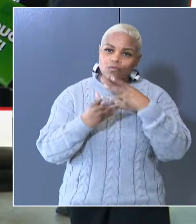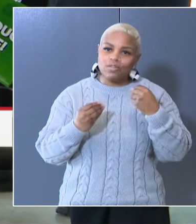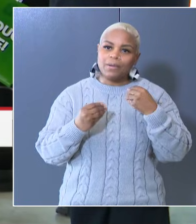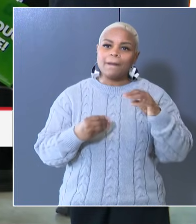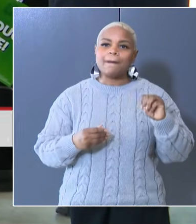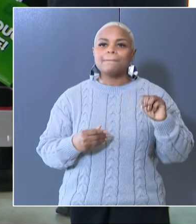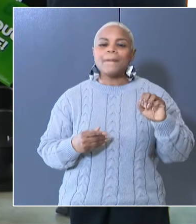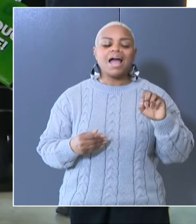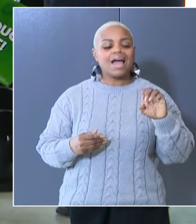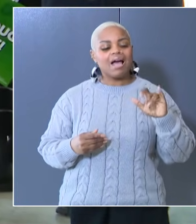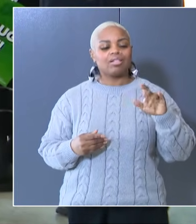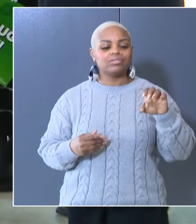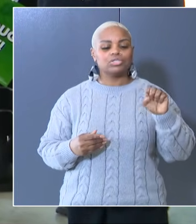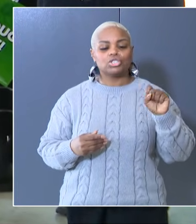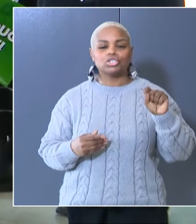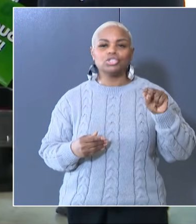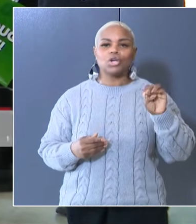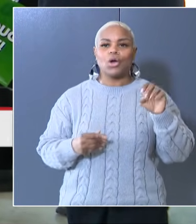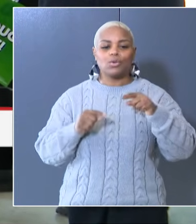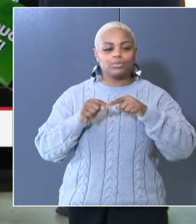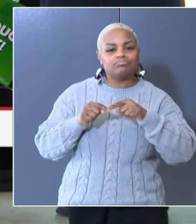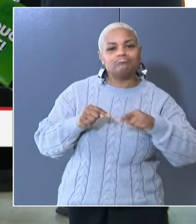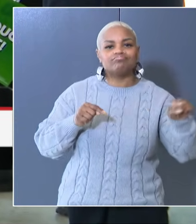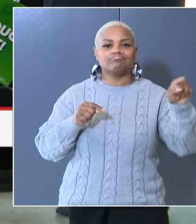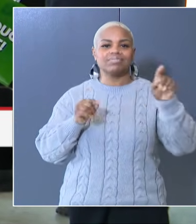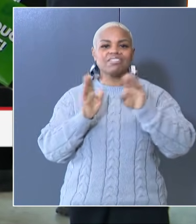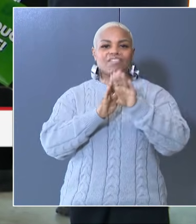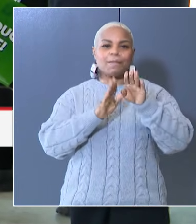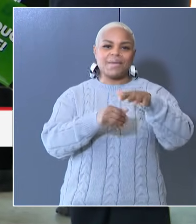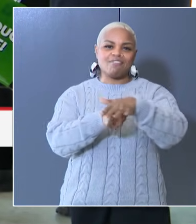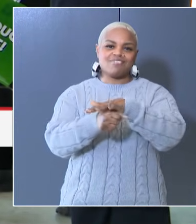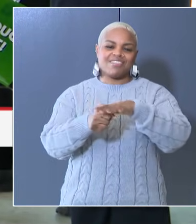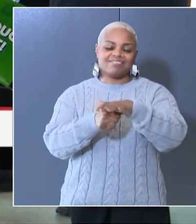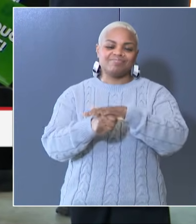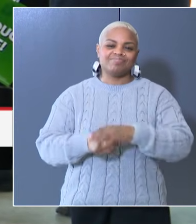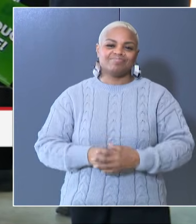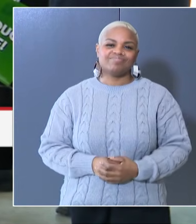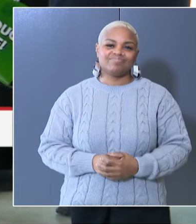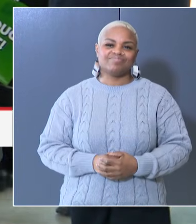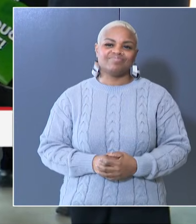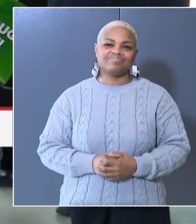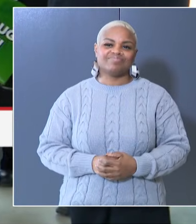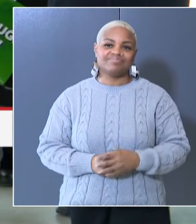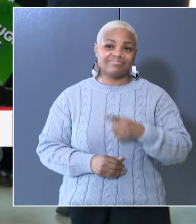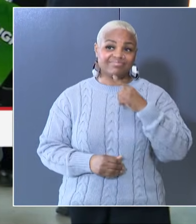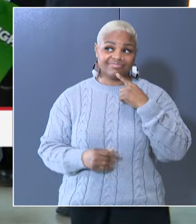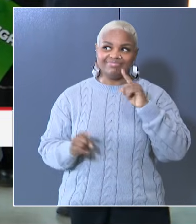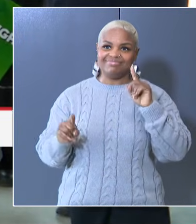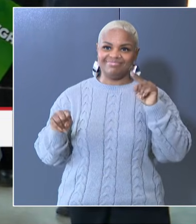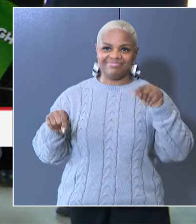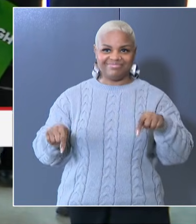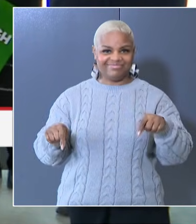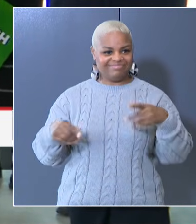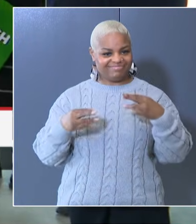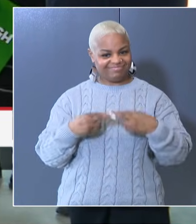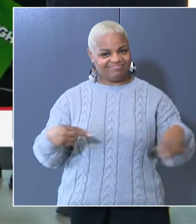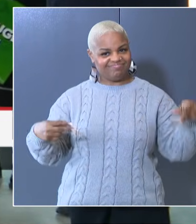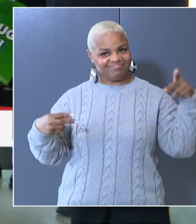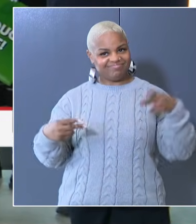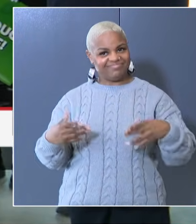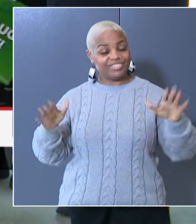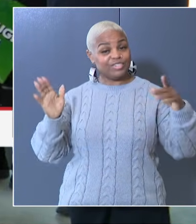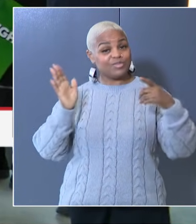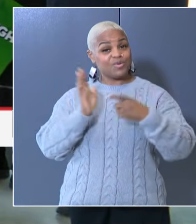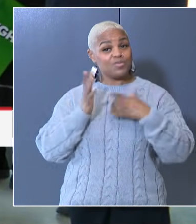VNV development, and for this community. Reaching this grand opening required much collaboration, as you've heard